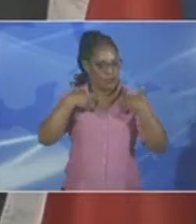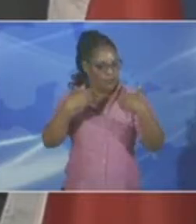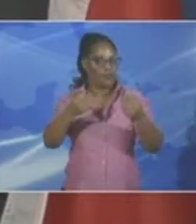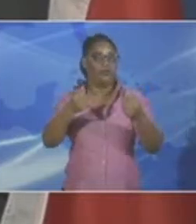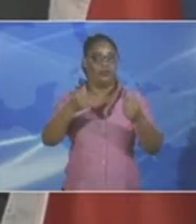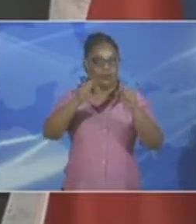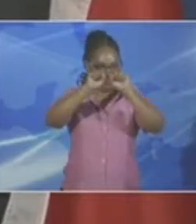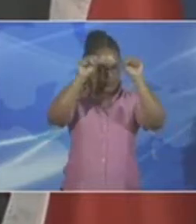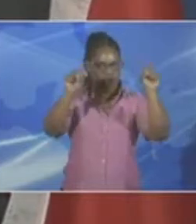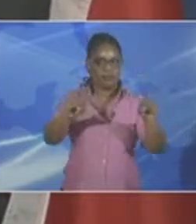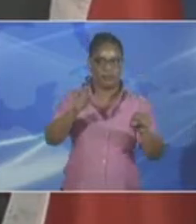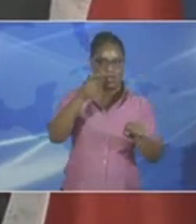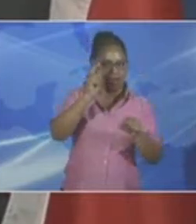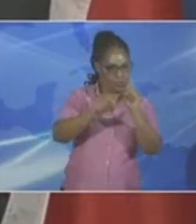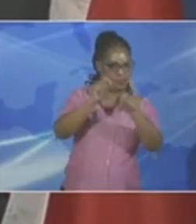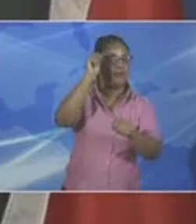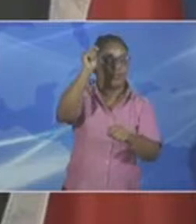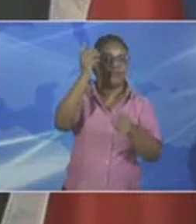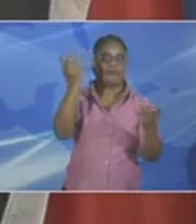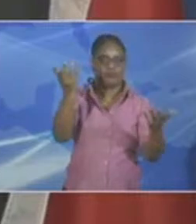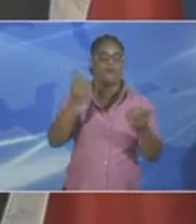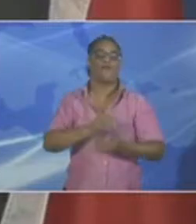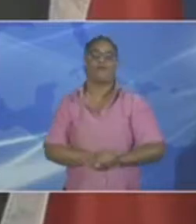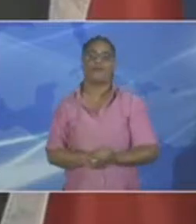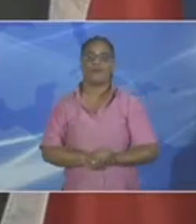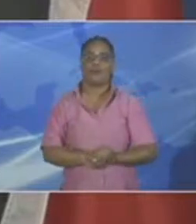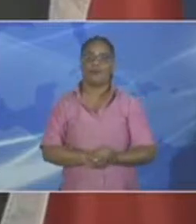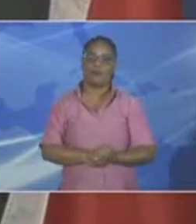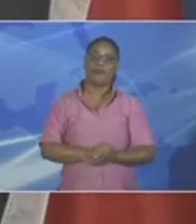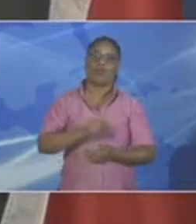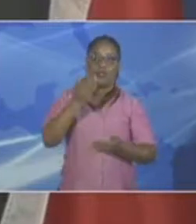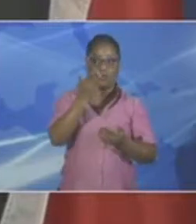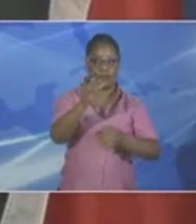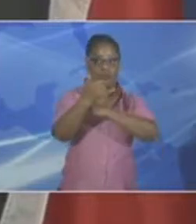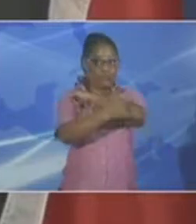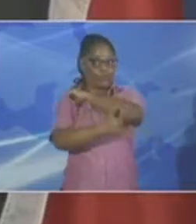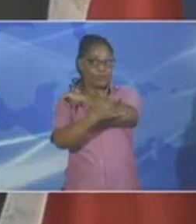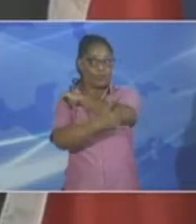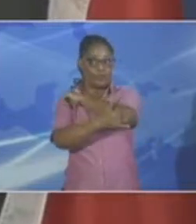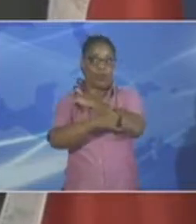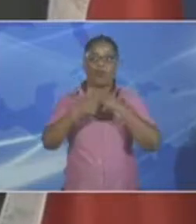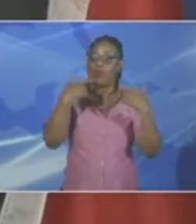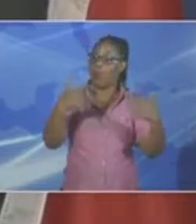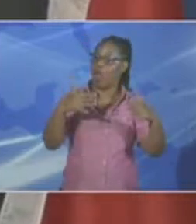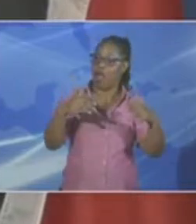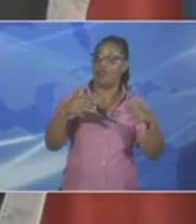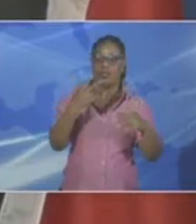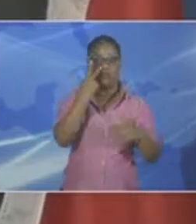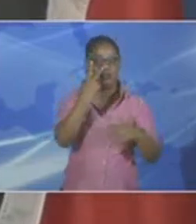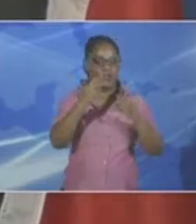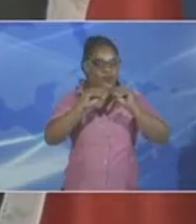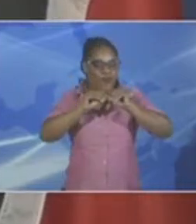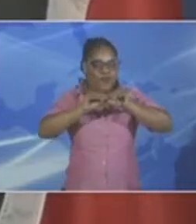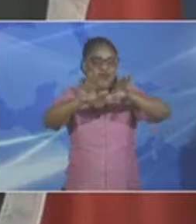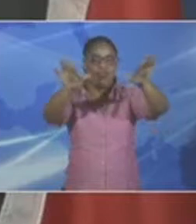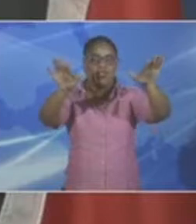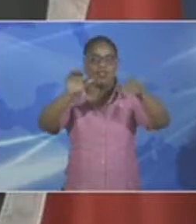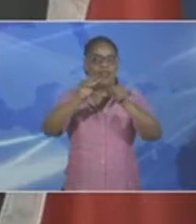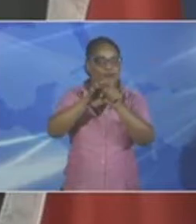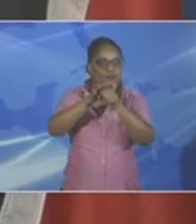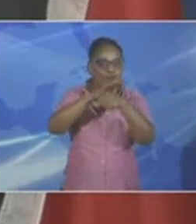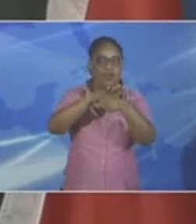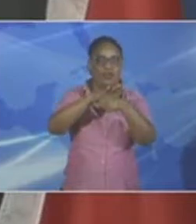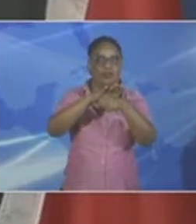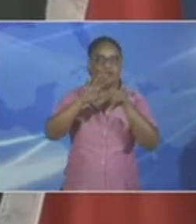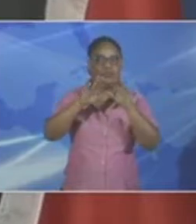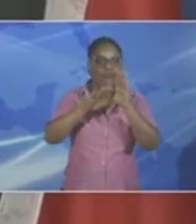at UWI, this country rose to the occasion in this pandemic. And while the pandemic is not yet over, we can